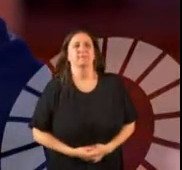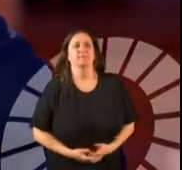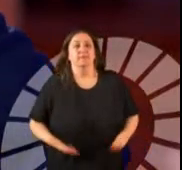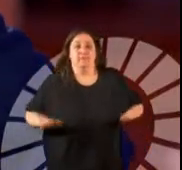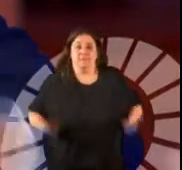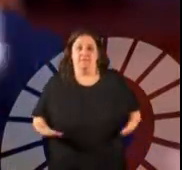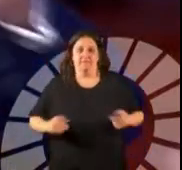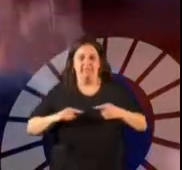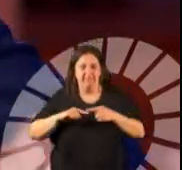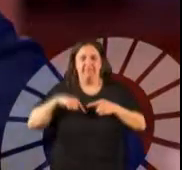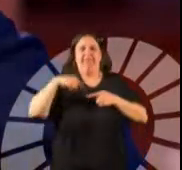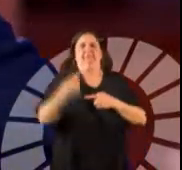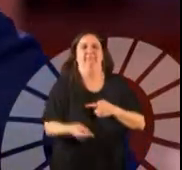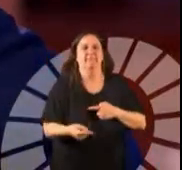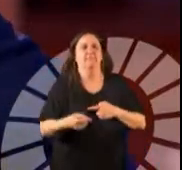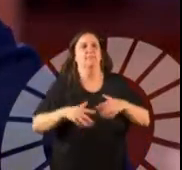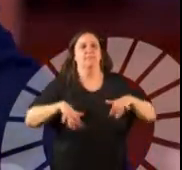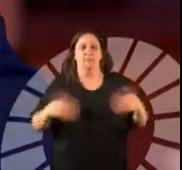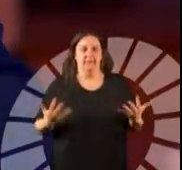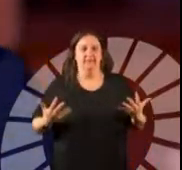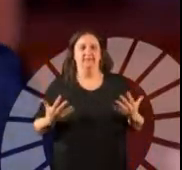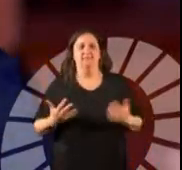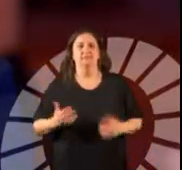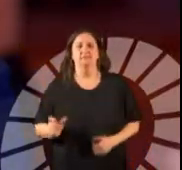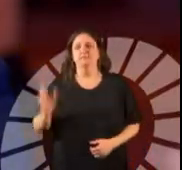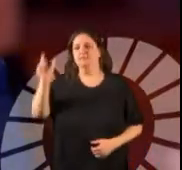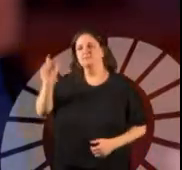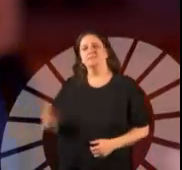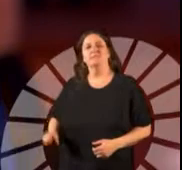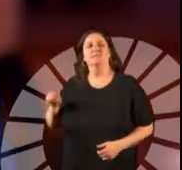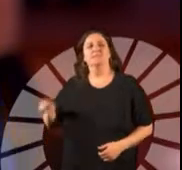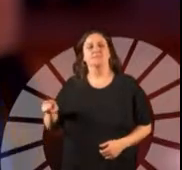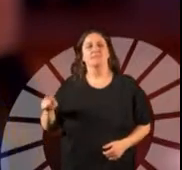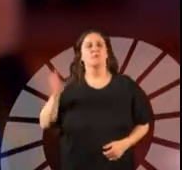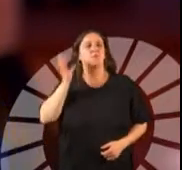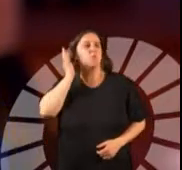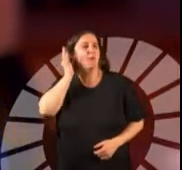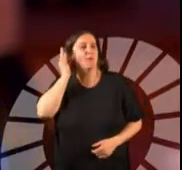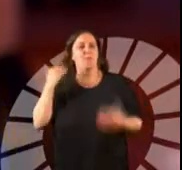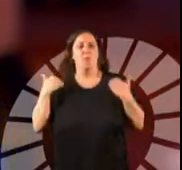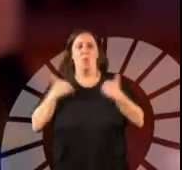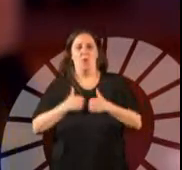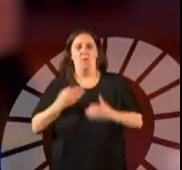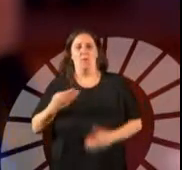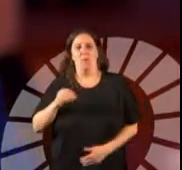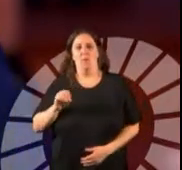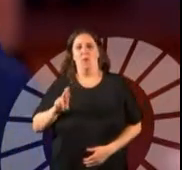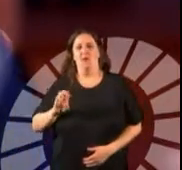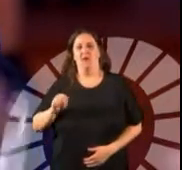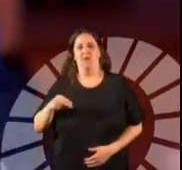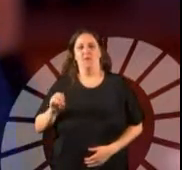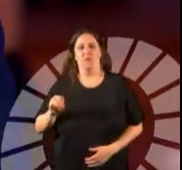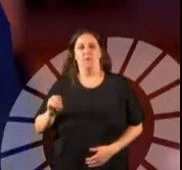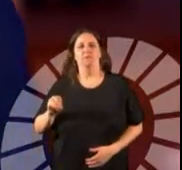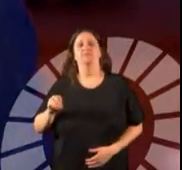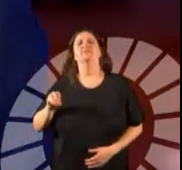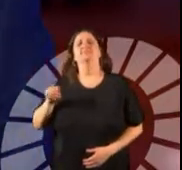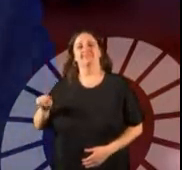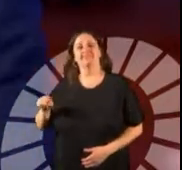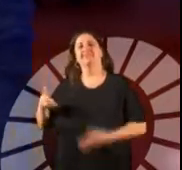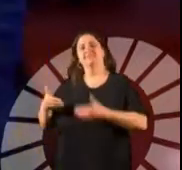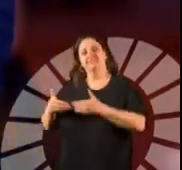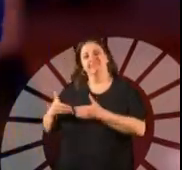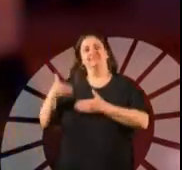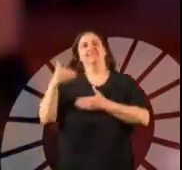and we have a minister who will be organizing one of the themes and we'll be taking them one by